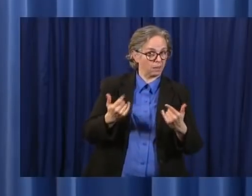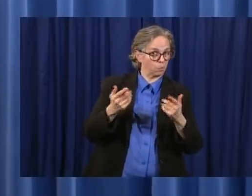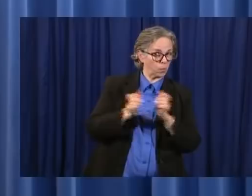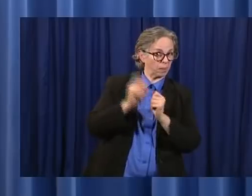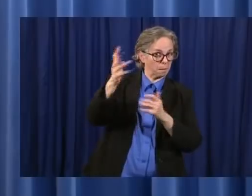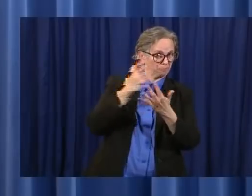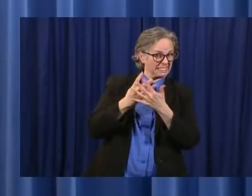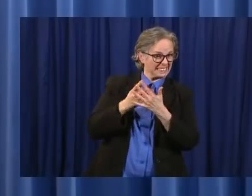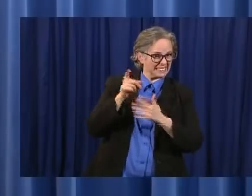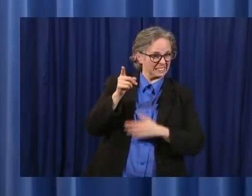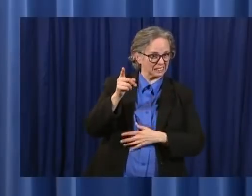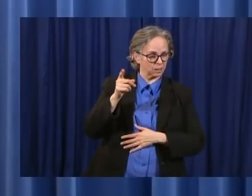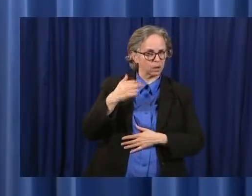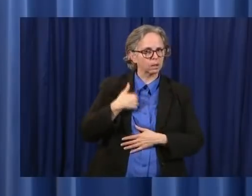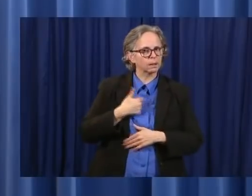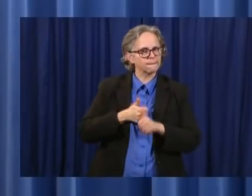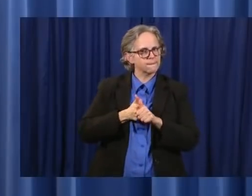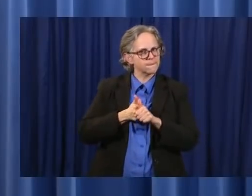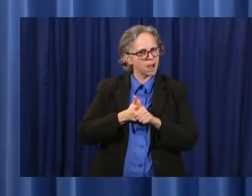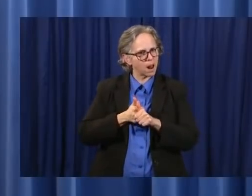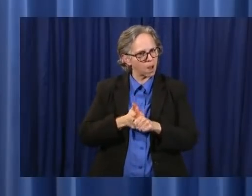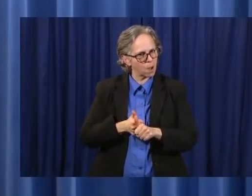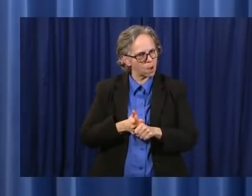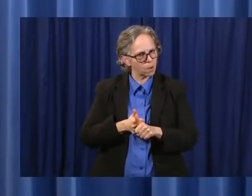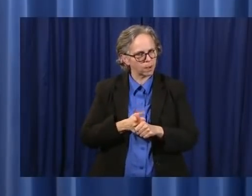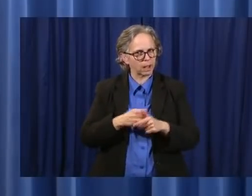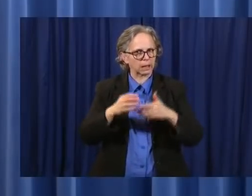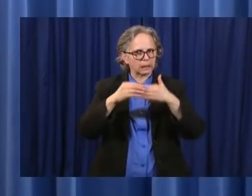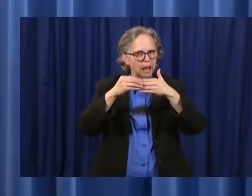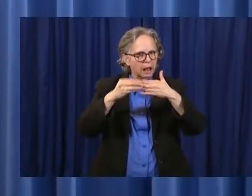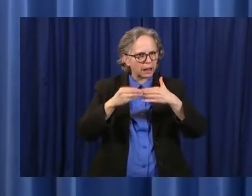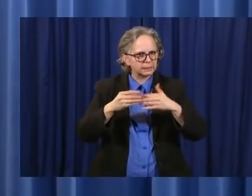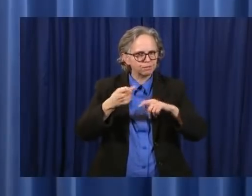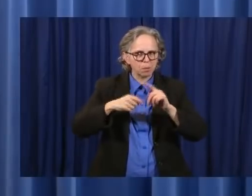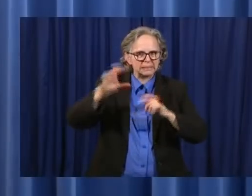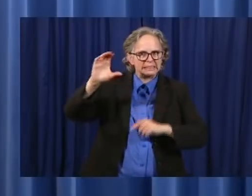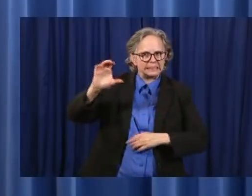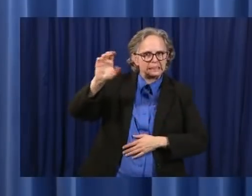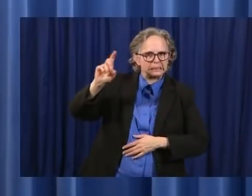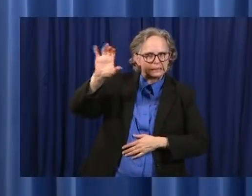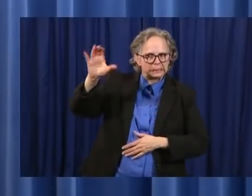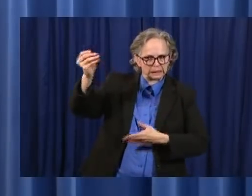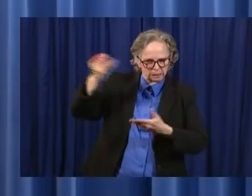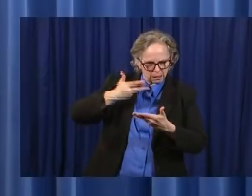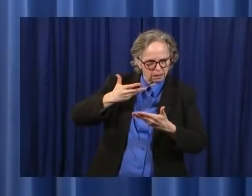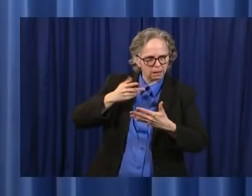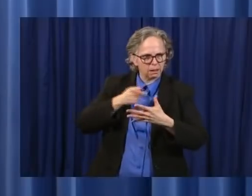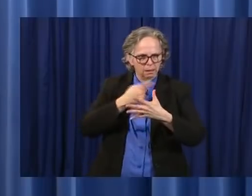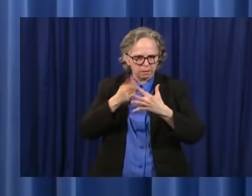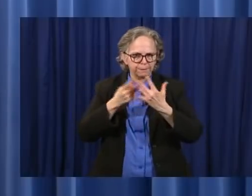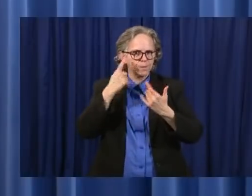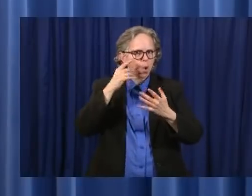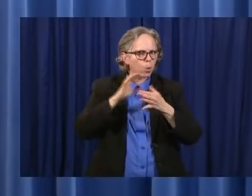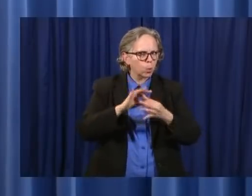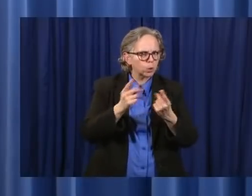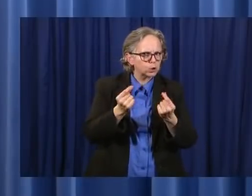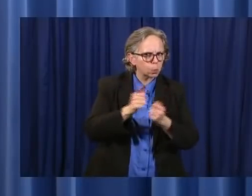We're following the guidelines of the PPE and what everybody should have in every appropriate position.